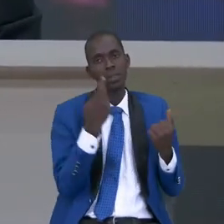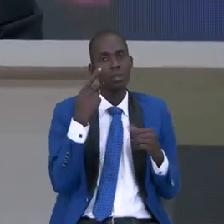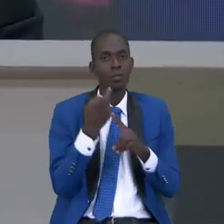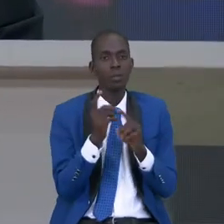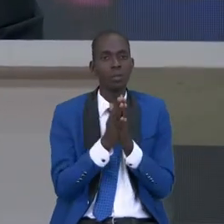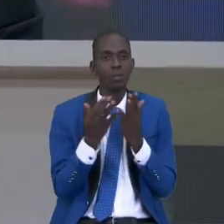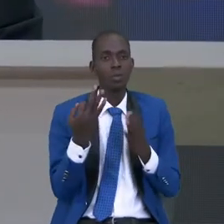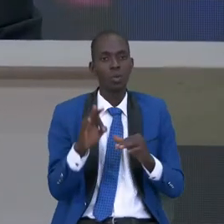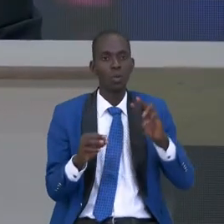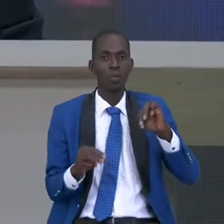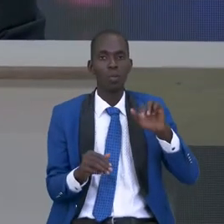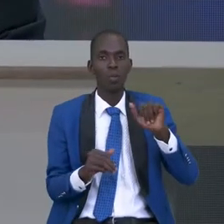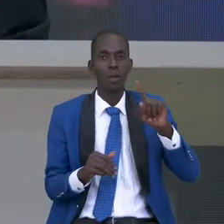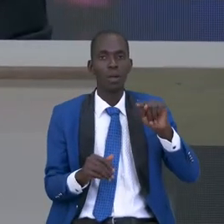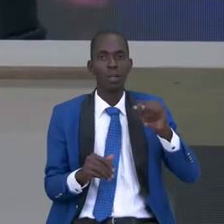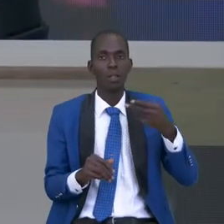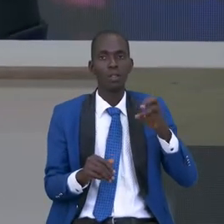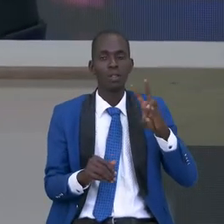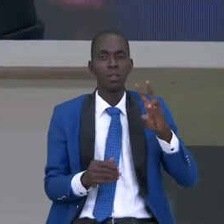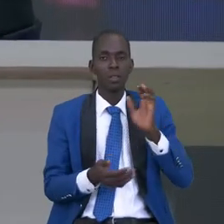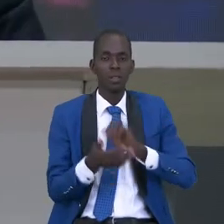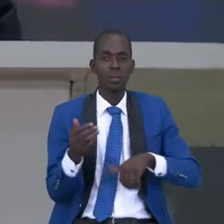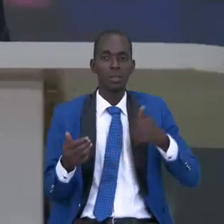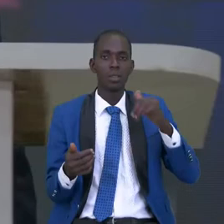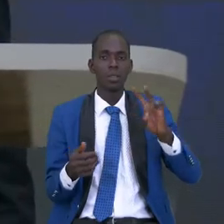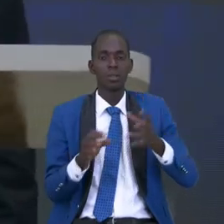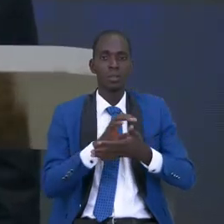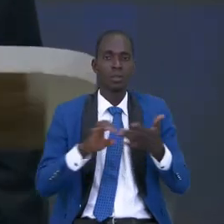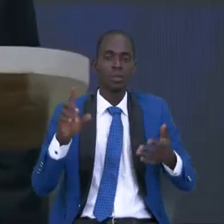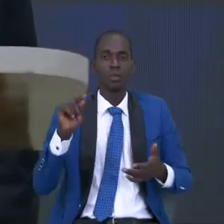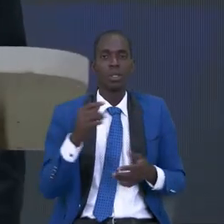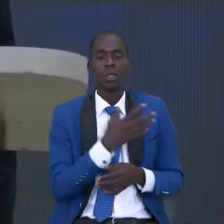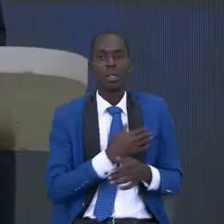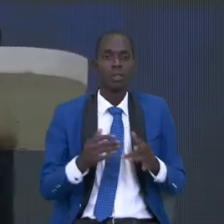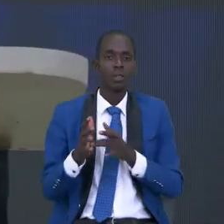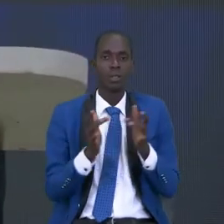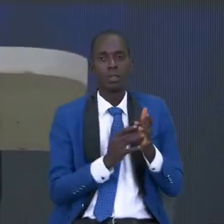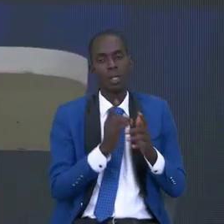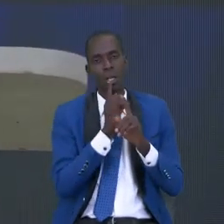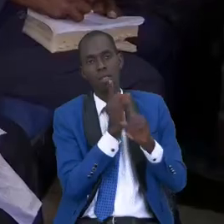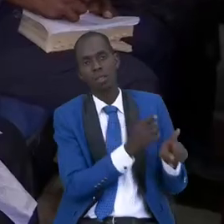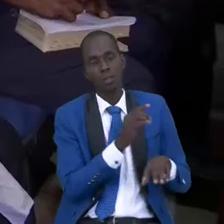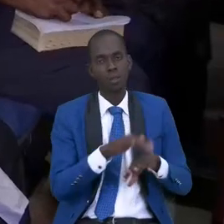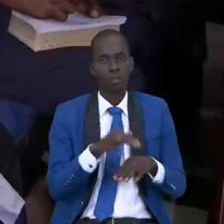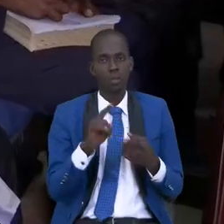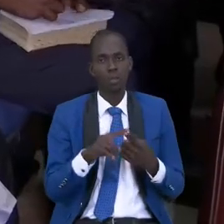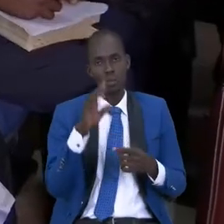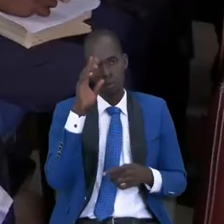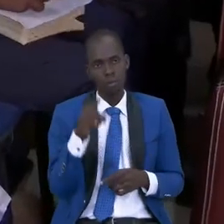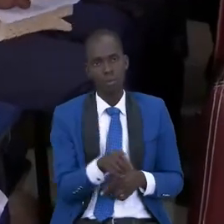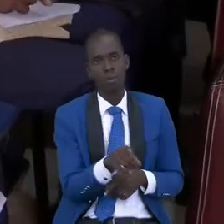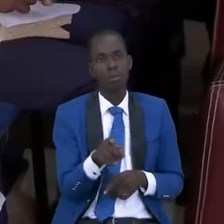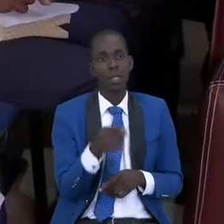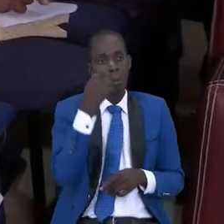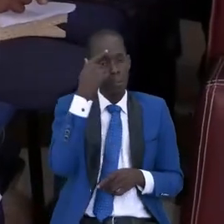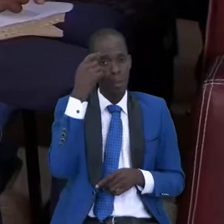chapter 17, verse 20. And Jesus said unto them,